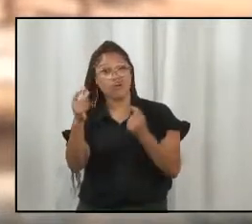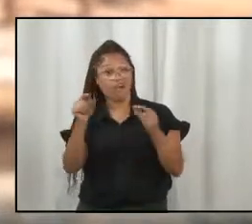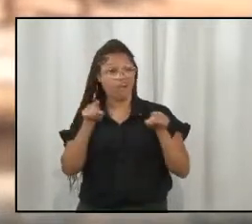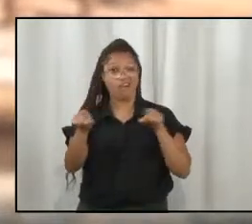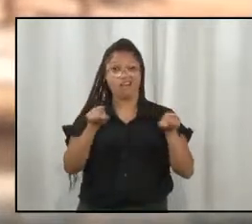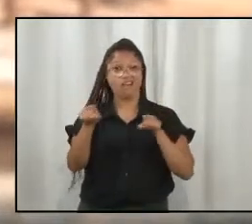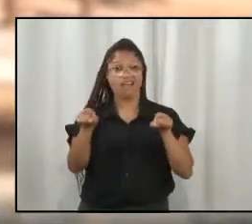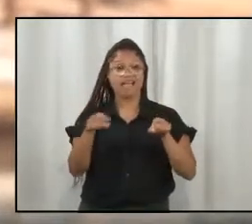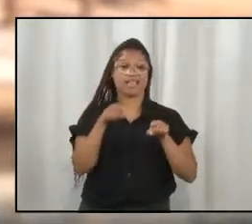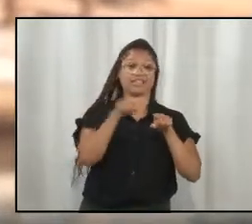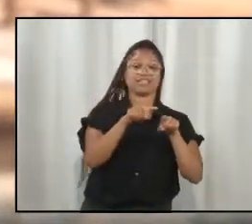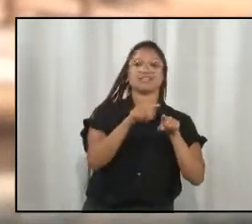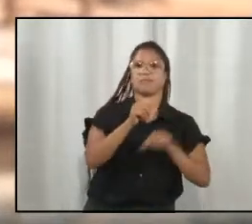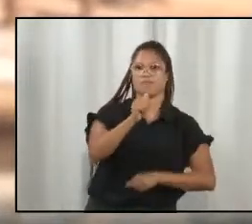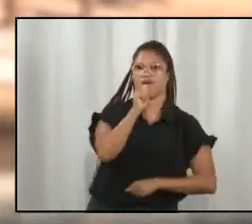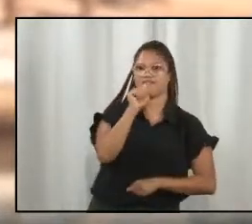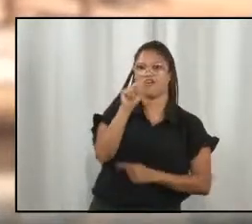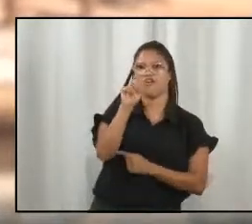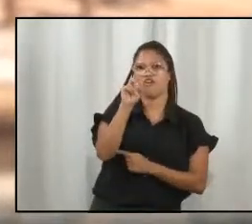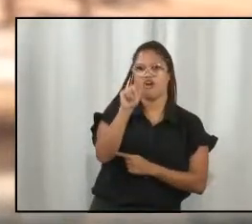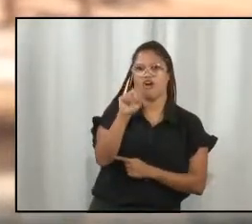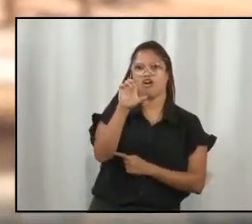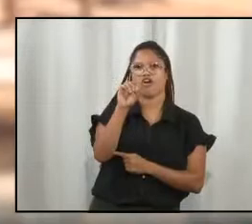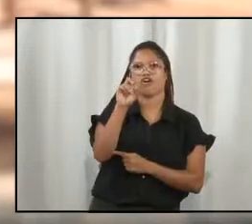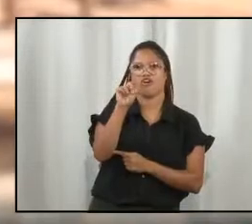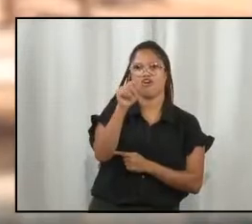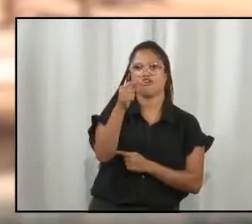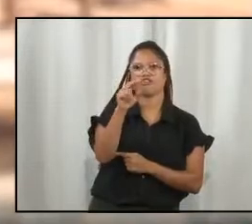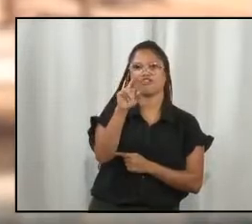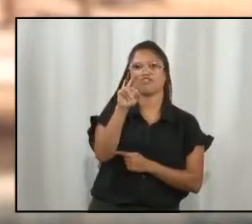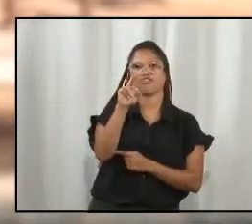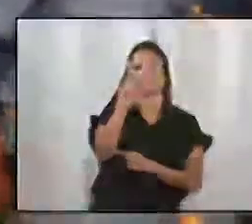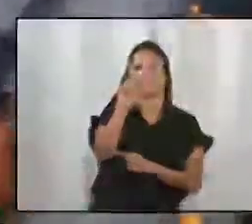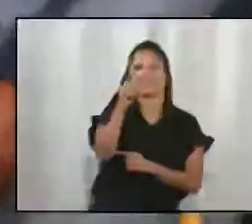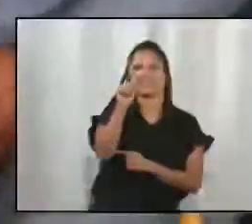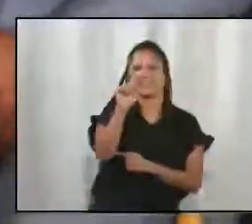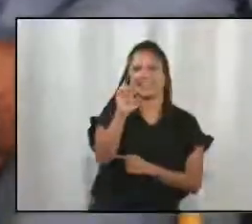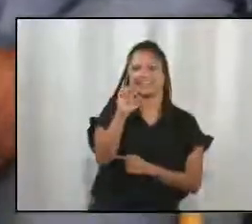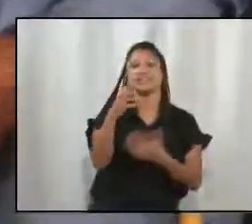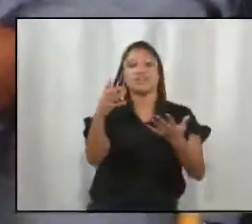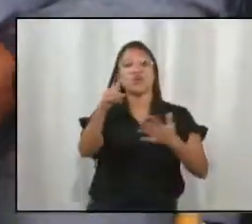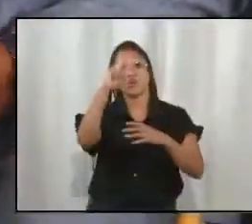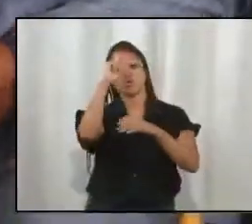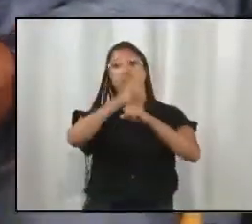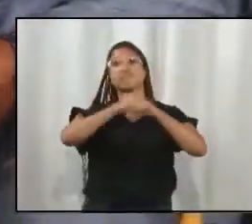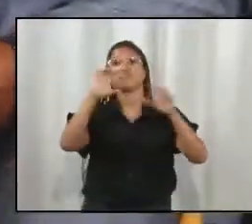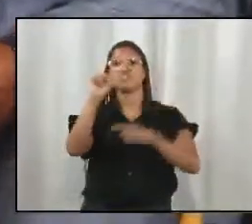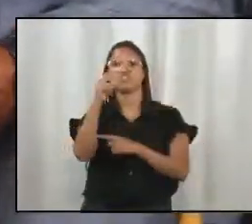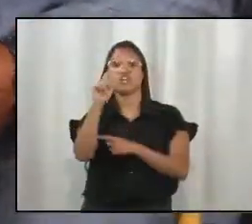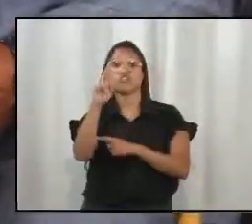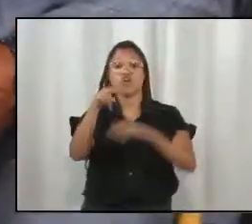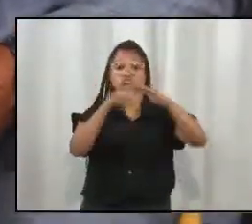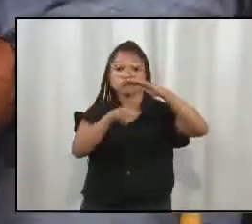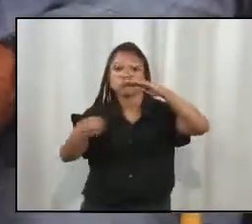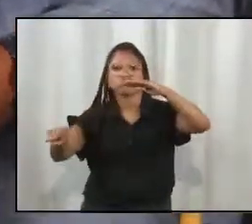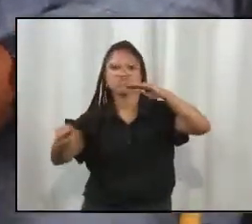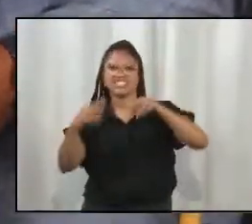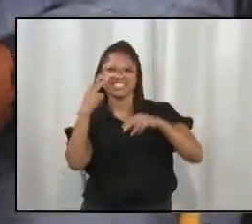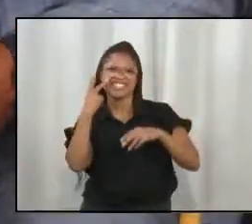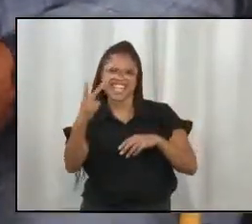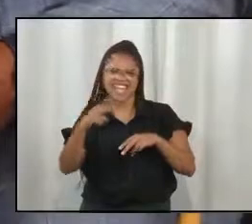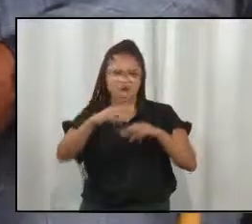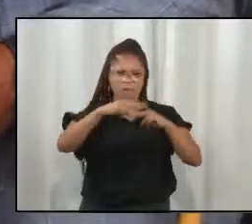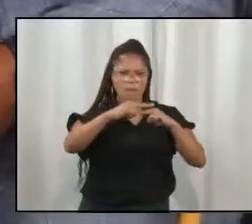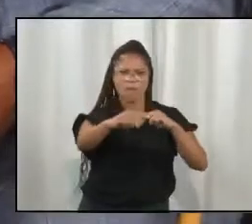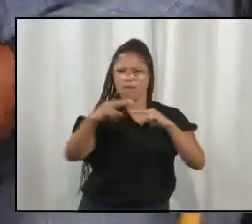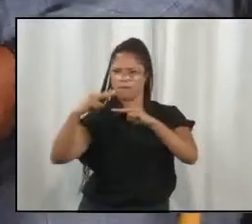they're non-congregate. Right. So when you say shelter, a lot of people might think of a wide open space with lots of cots in a row, and that type of model